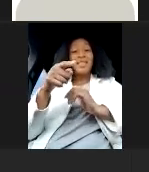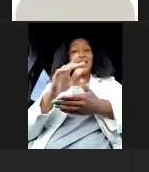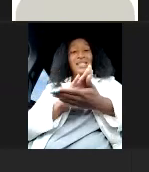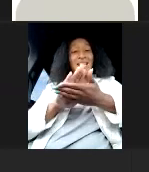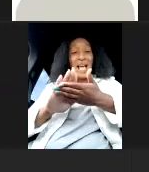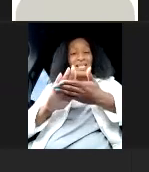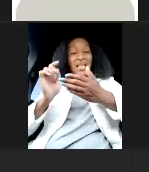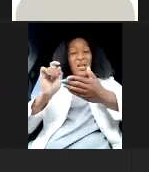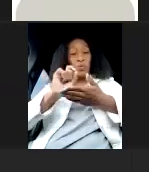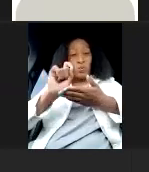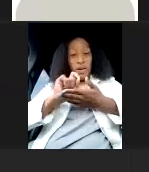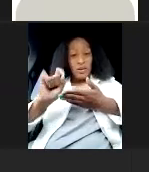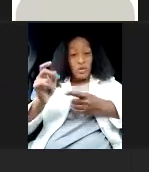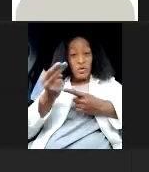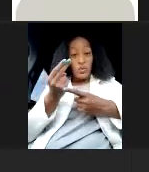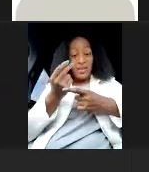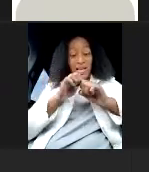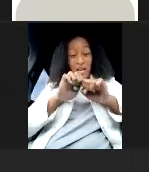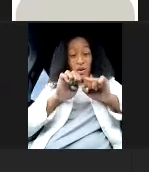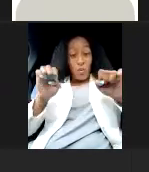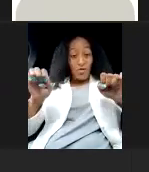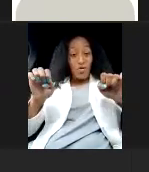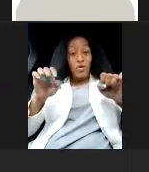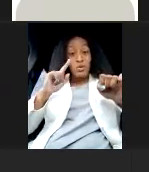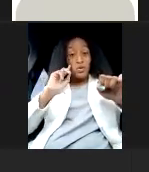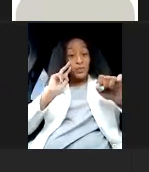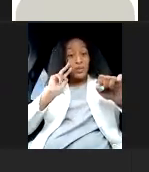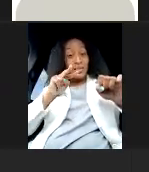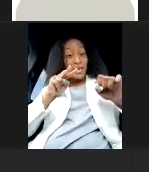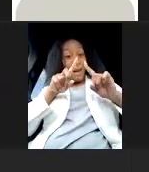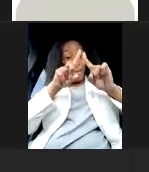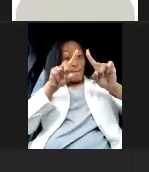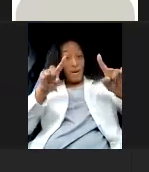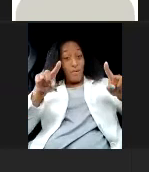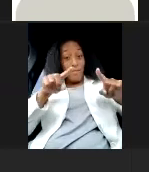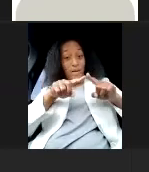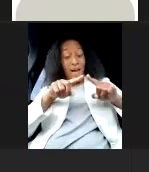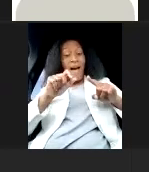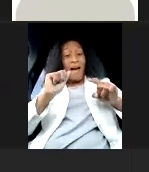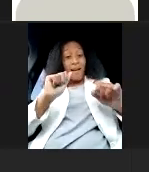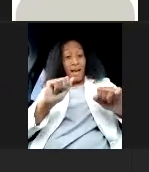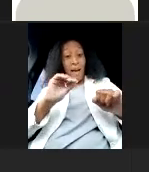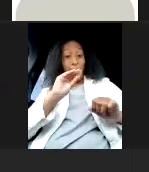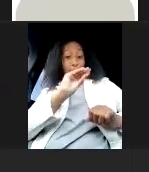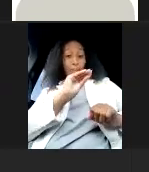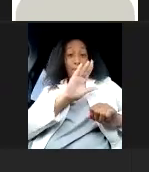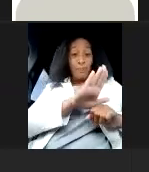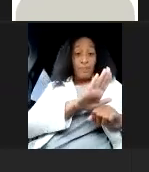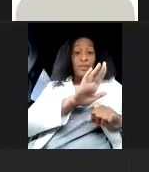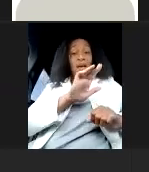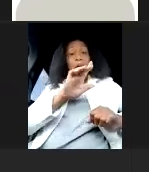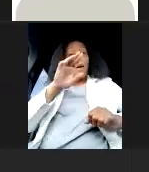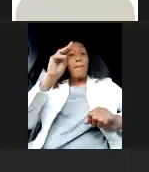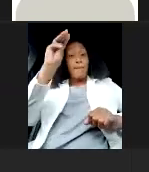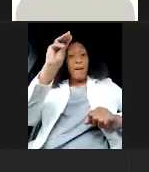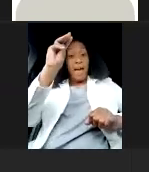my pyramid, I could just put those values here and here, the mass here, the density here, and I know I have to divide,